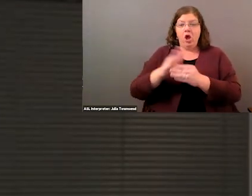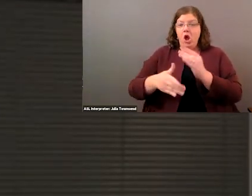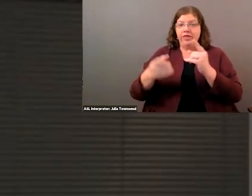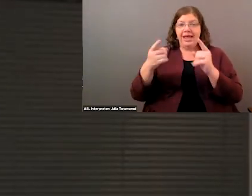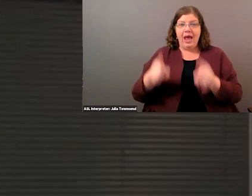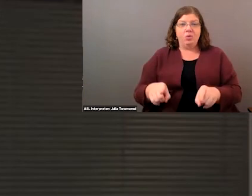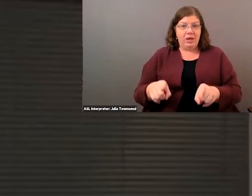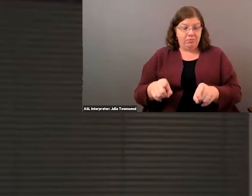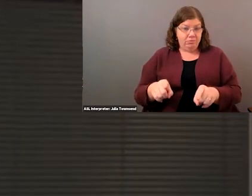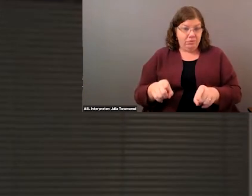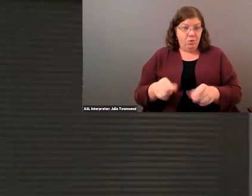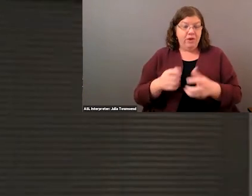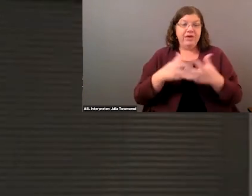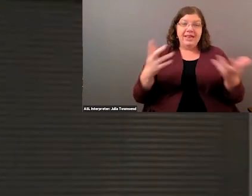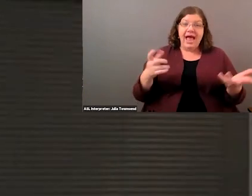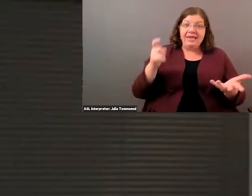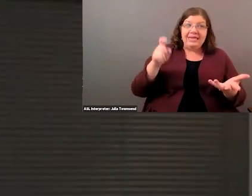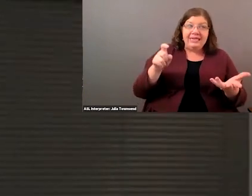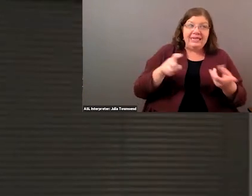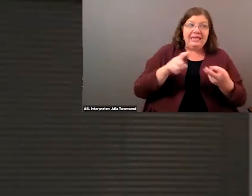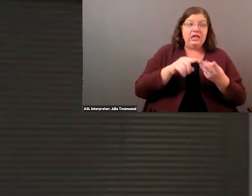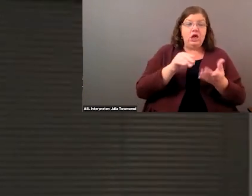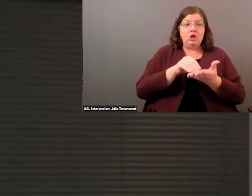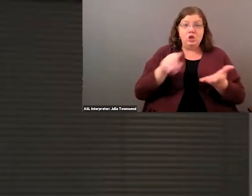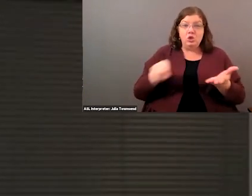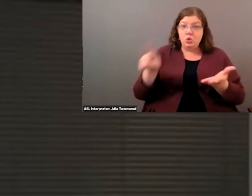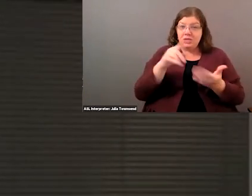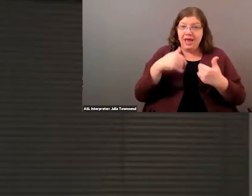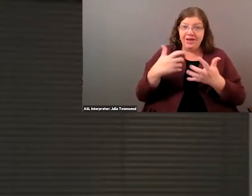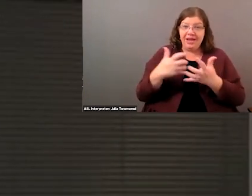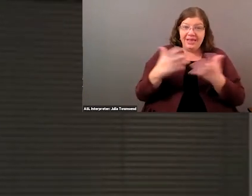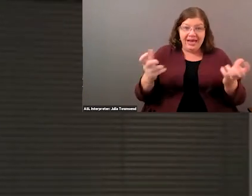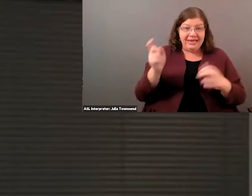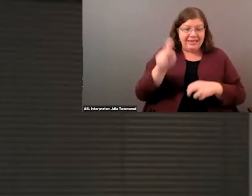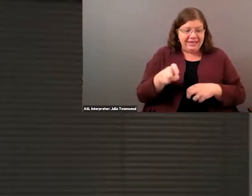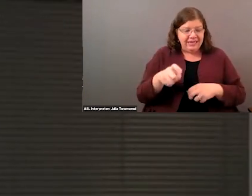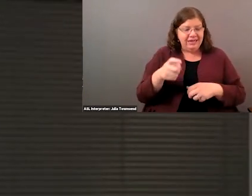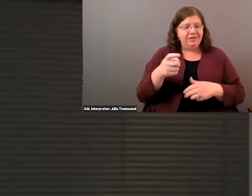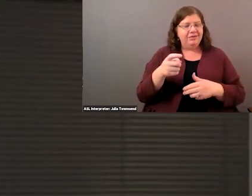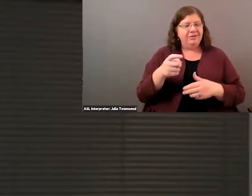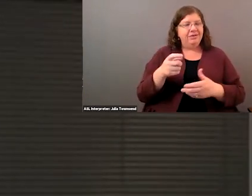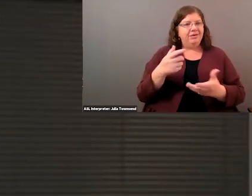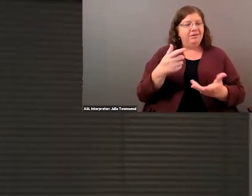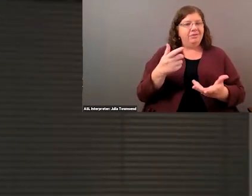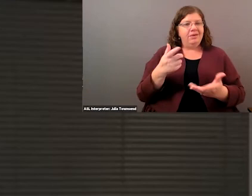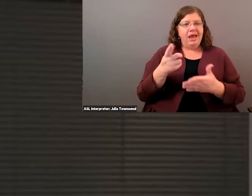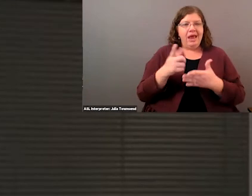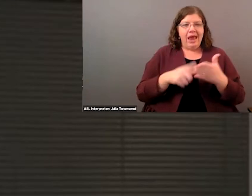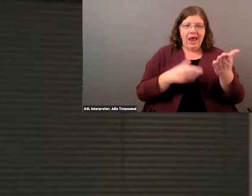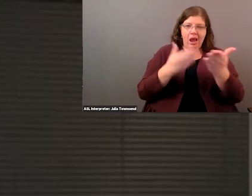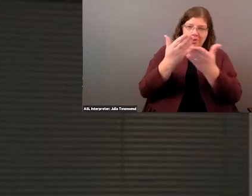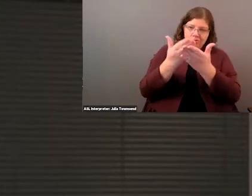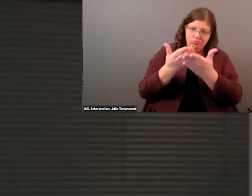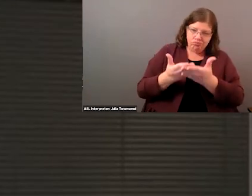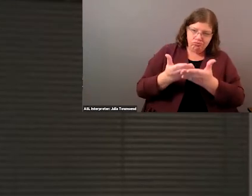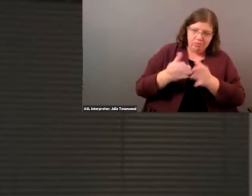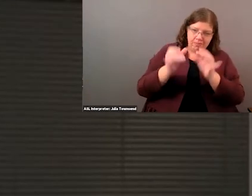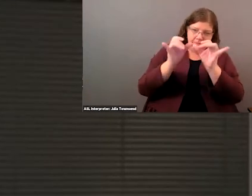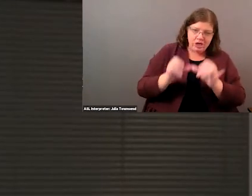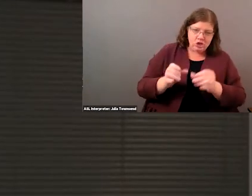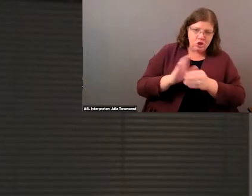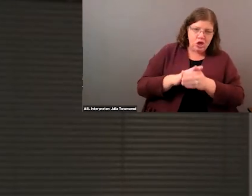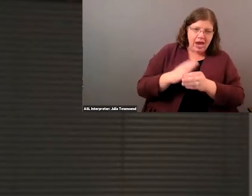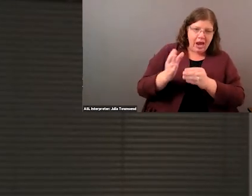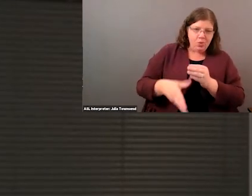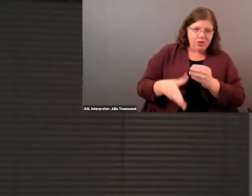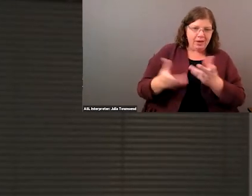return on investment? How are we going to measure outcomes and the before and after? So I'm very much interested